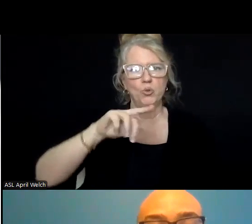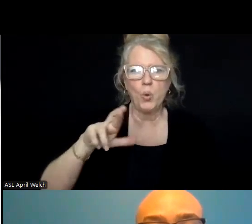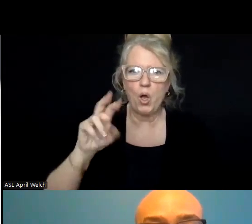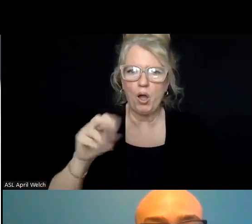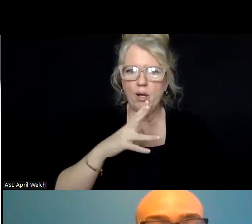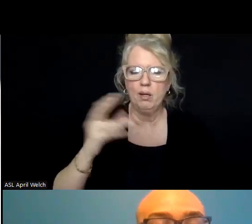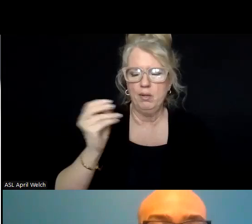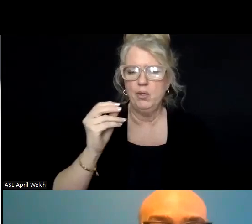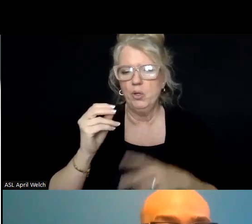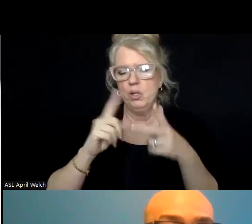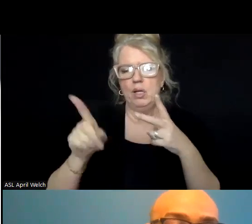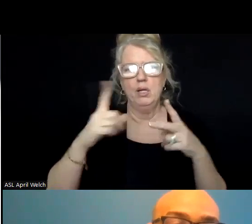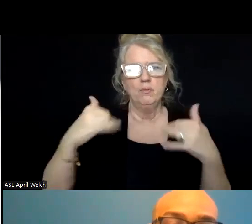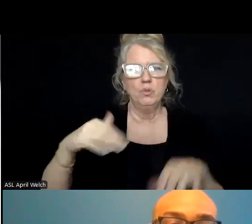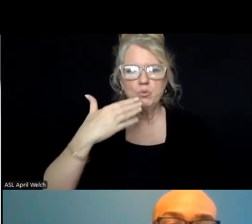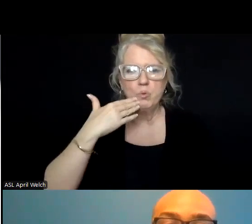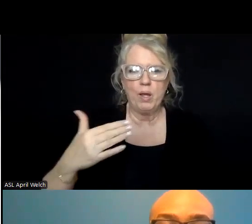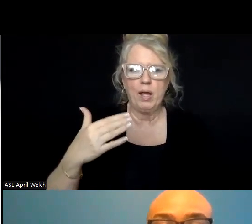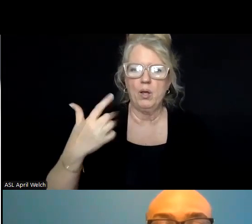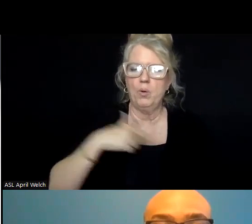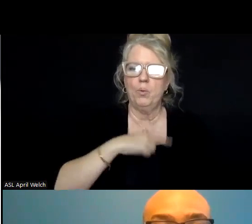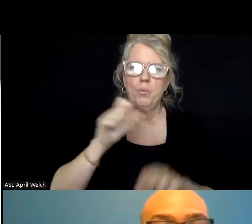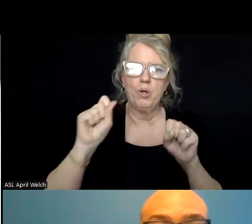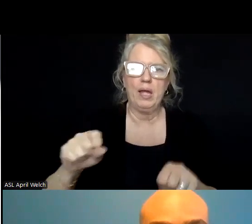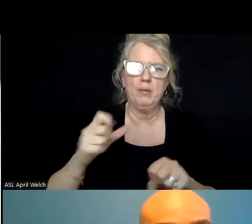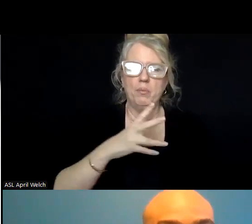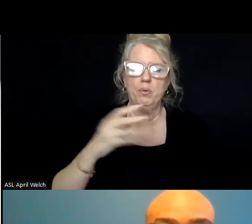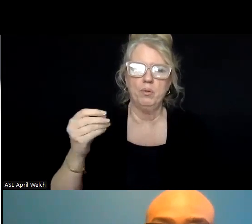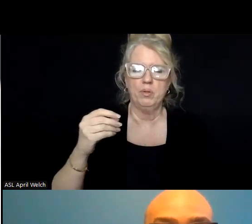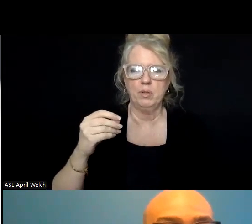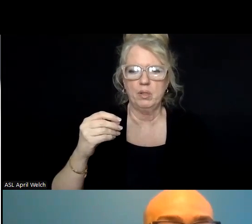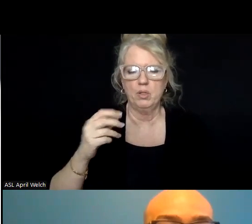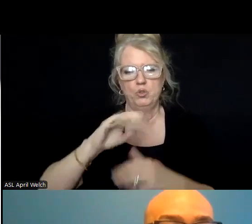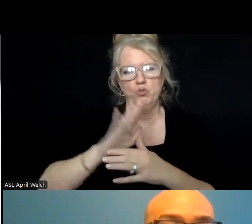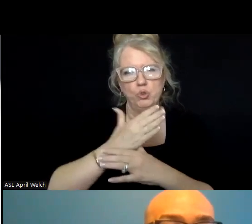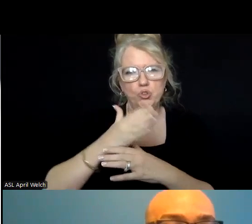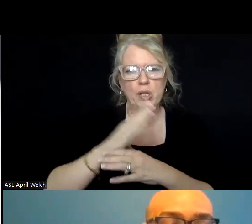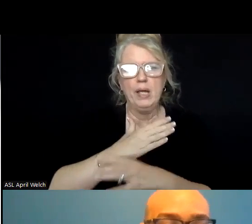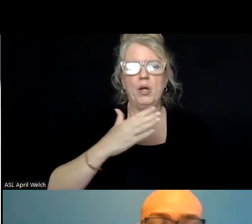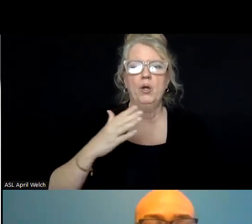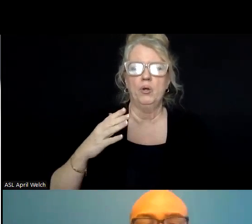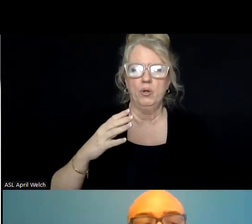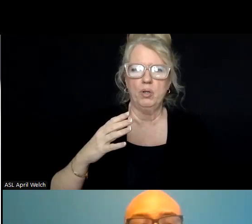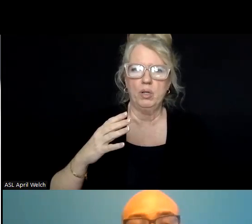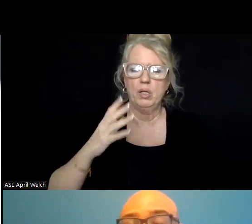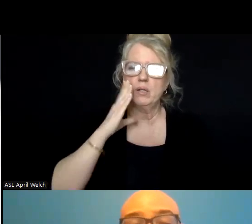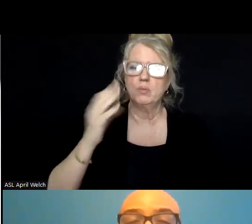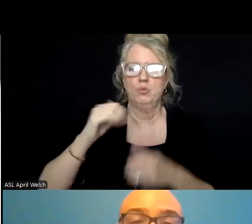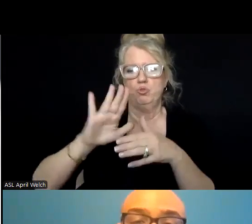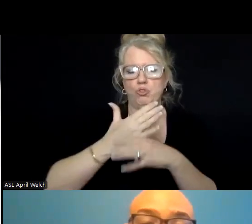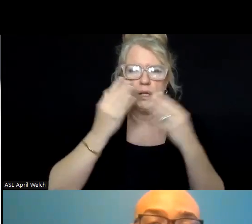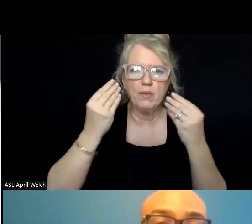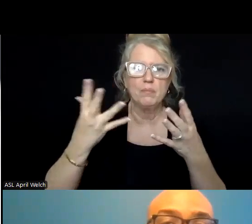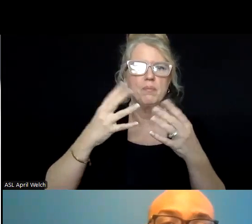doing this work so well that we're able to really share, to be able to share this message